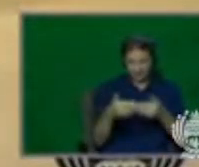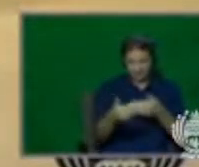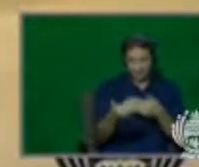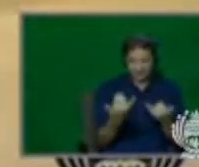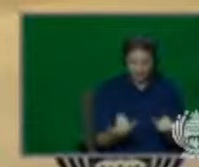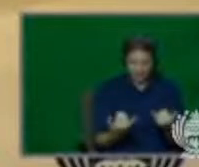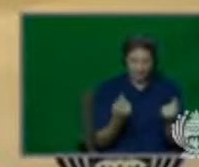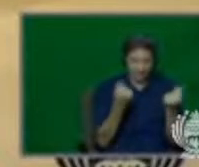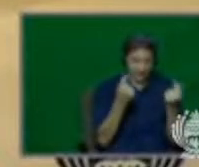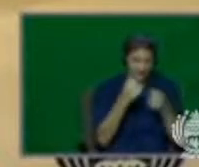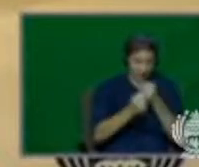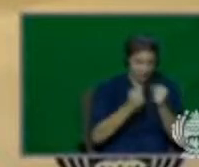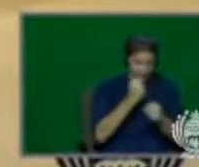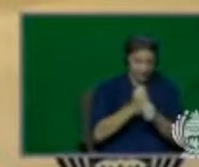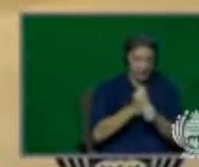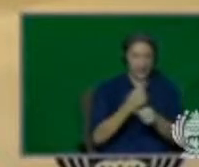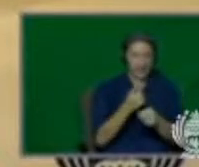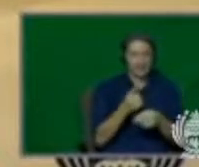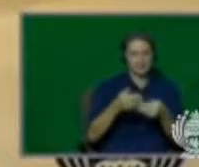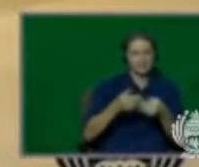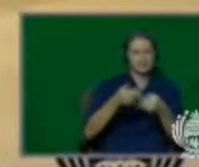4.4 billion over the medium term.